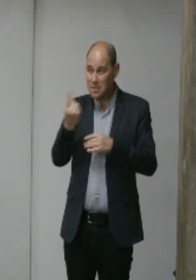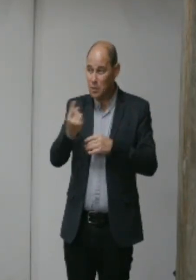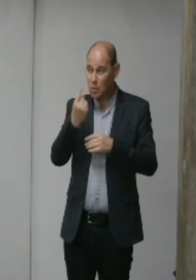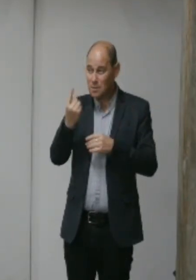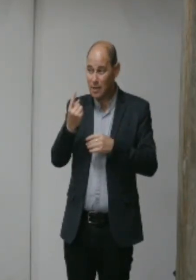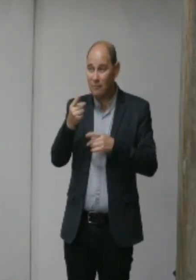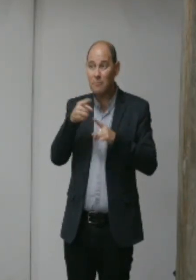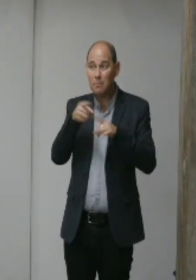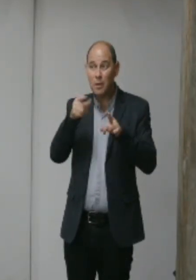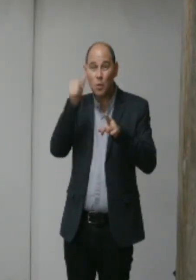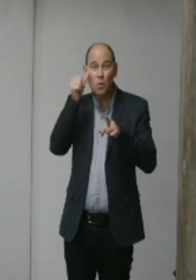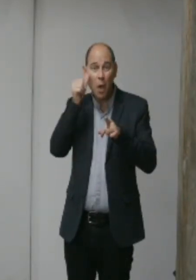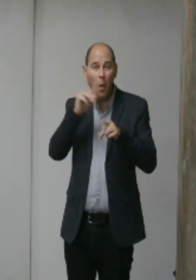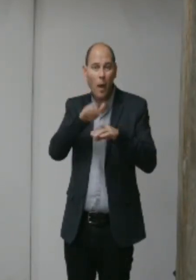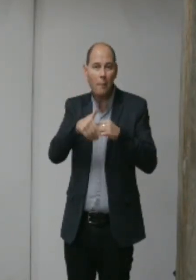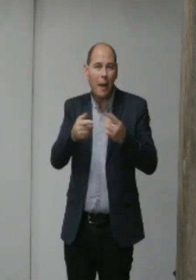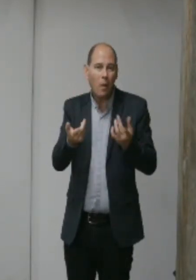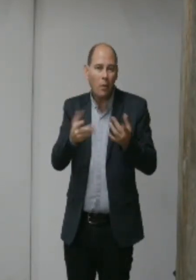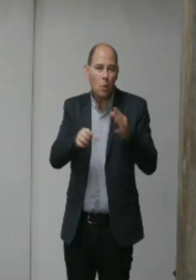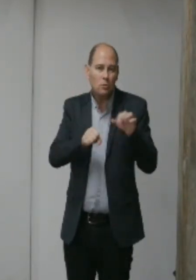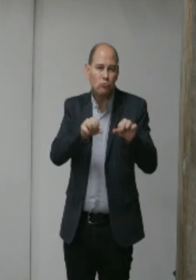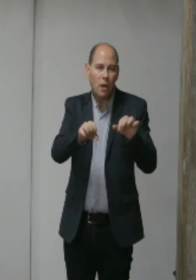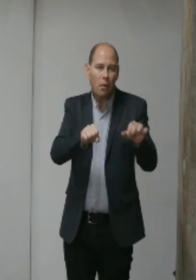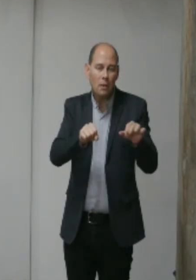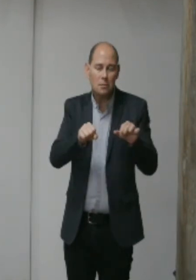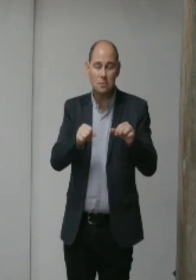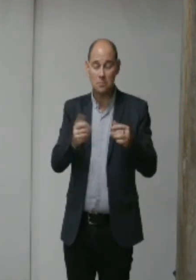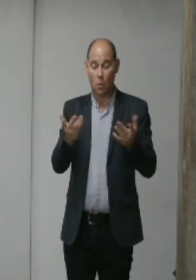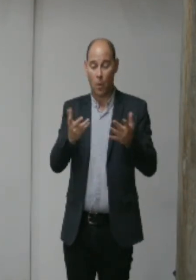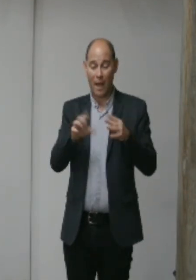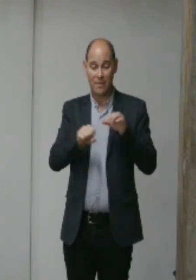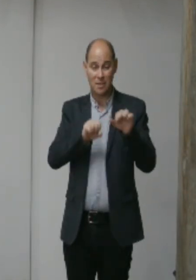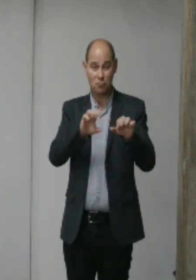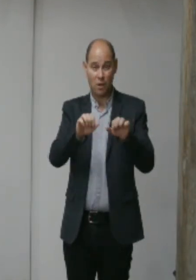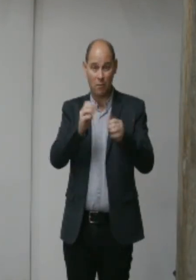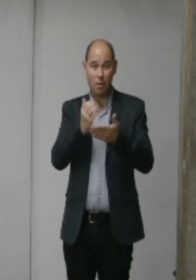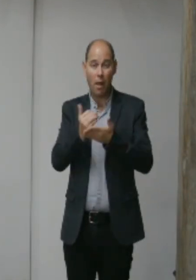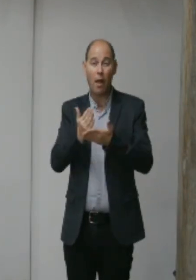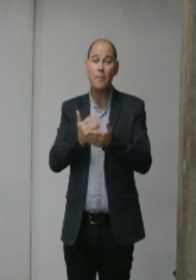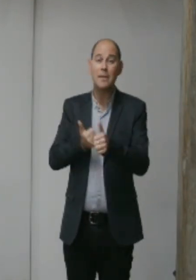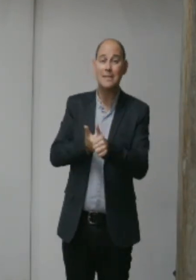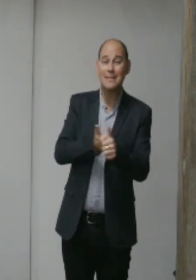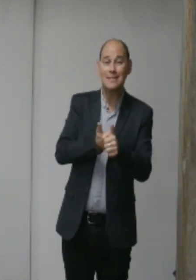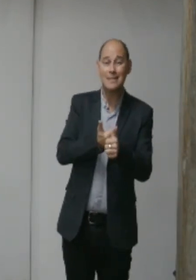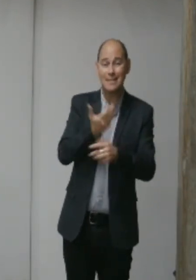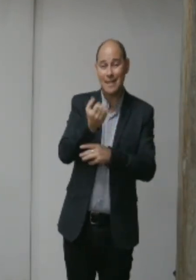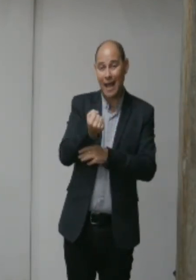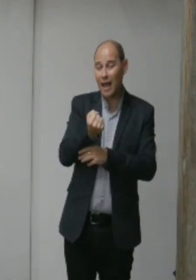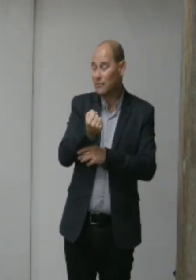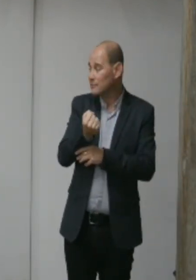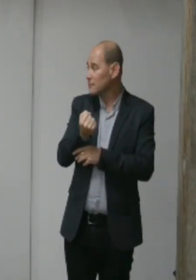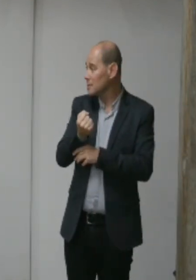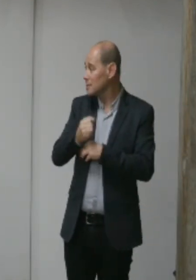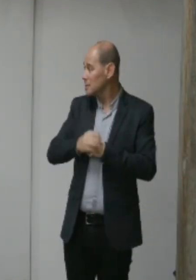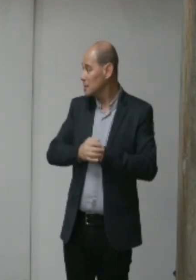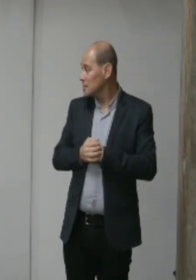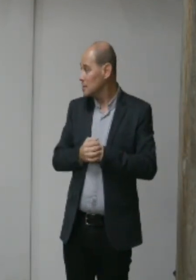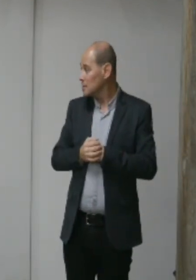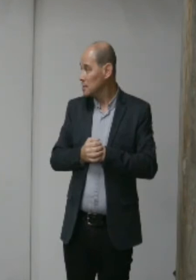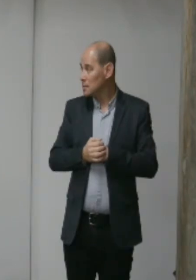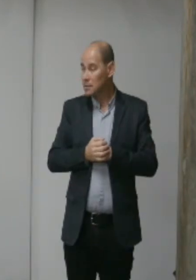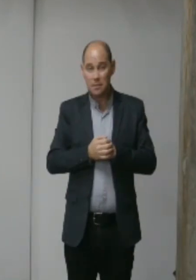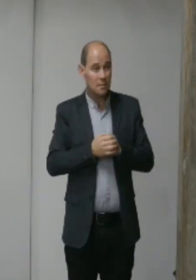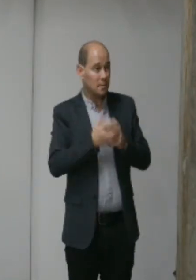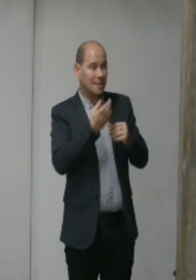else. Wherever there is struggle, there is resistance. Everything we have won for ourselves. I think that's quite evident on the walls of